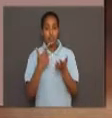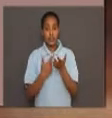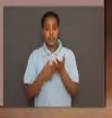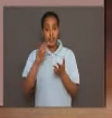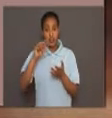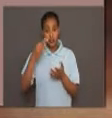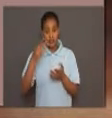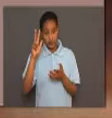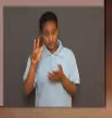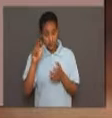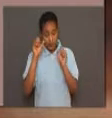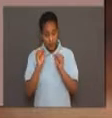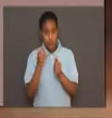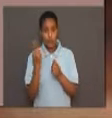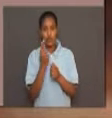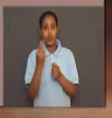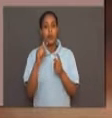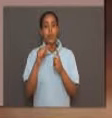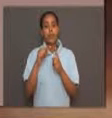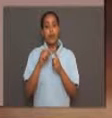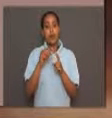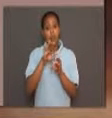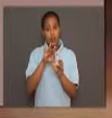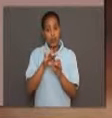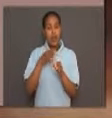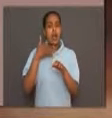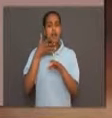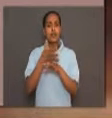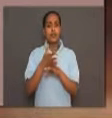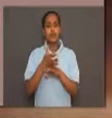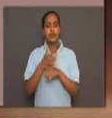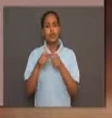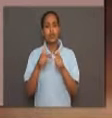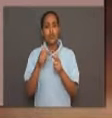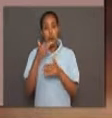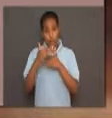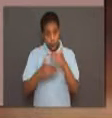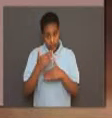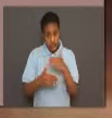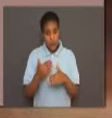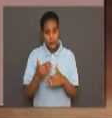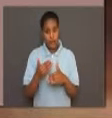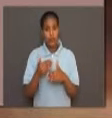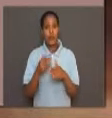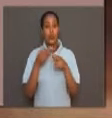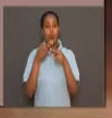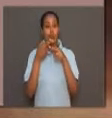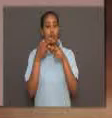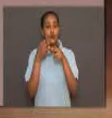This ammonium can be used by plants after it goes through a process